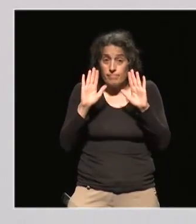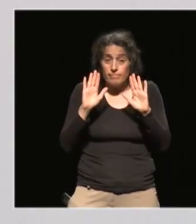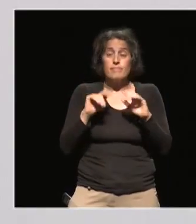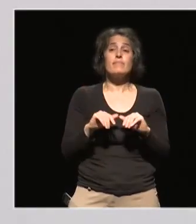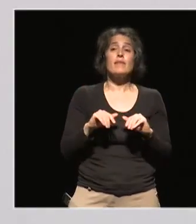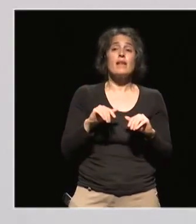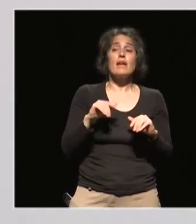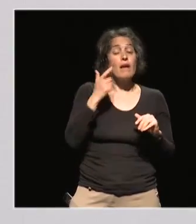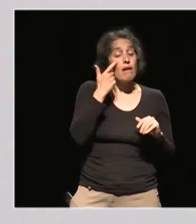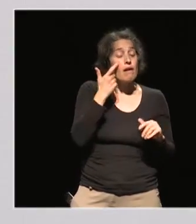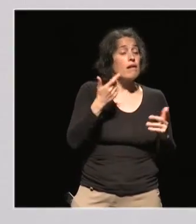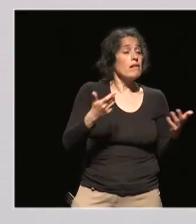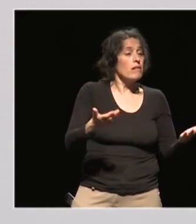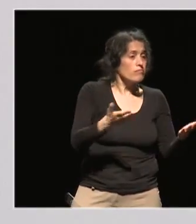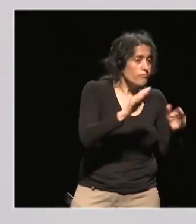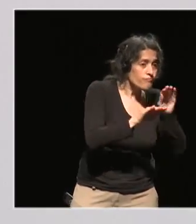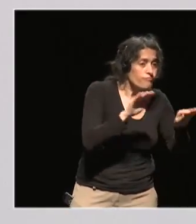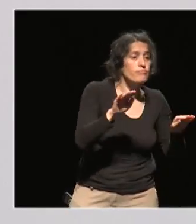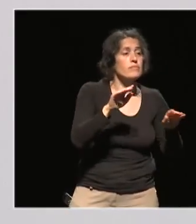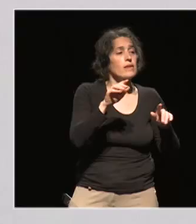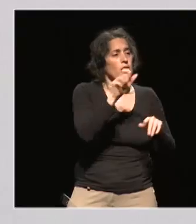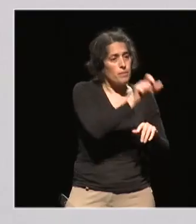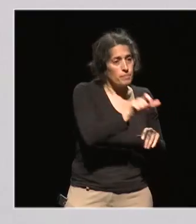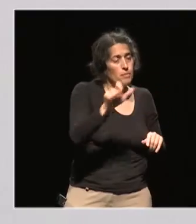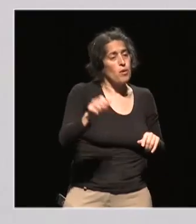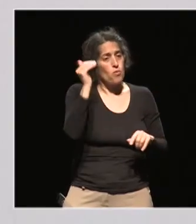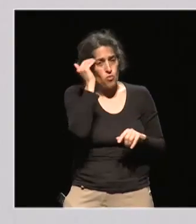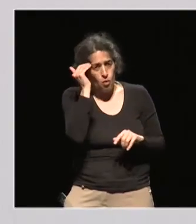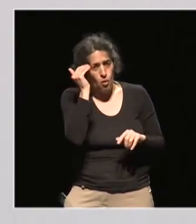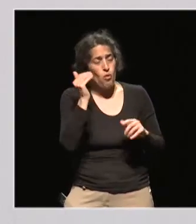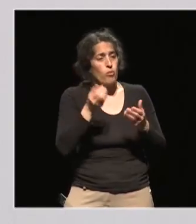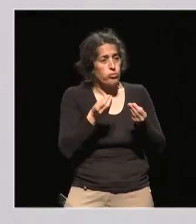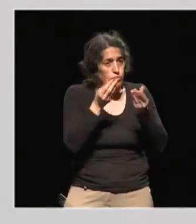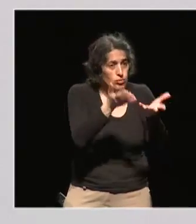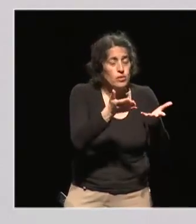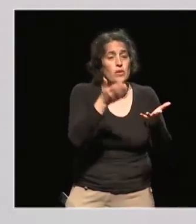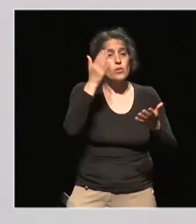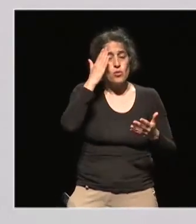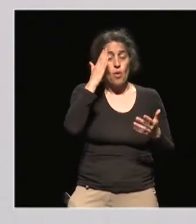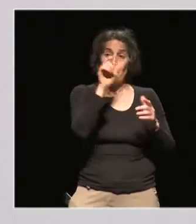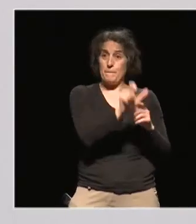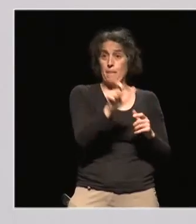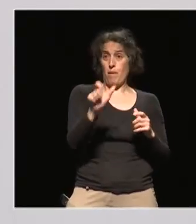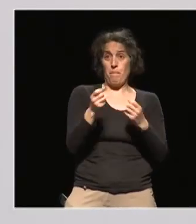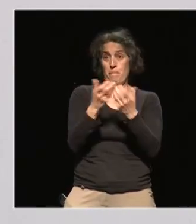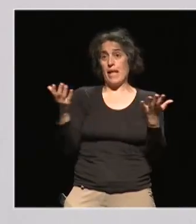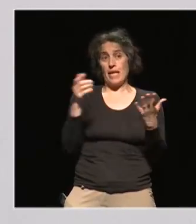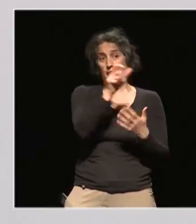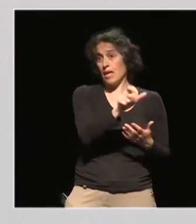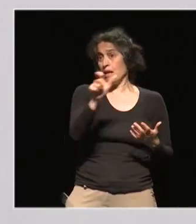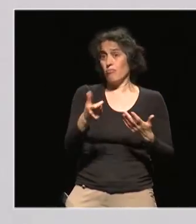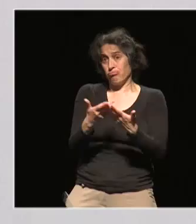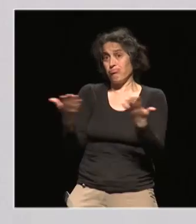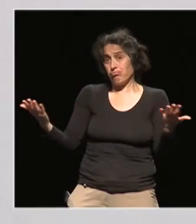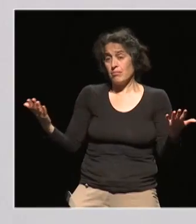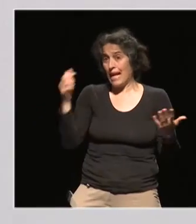to mobilize the people to do the purpose, because that is the only ample resource we have. And then, yes, in